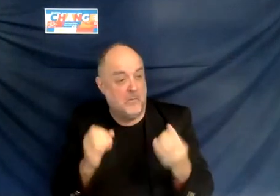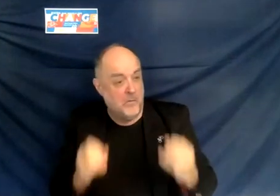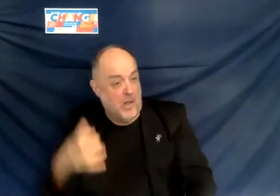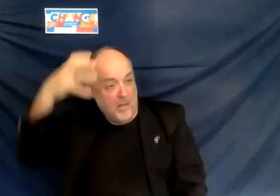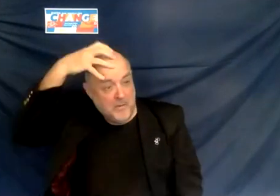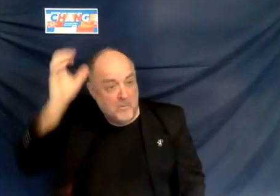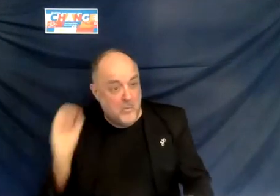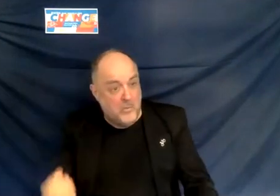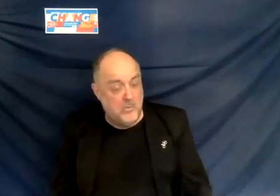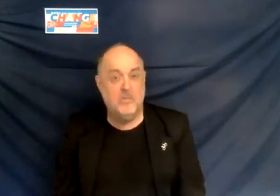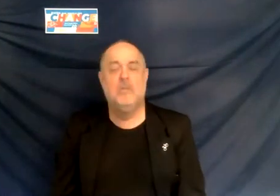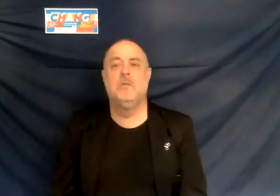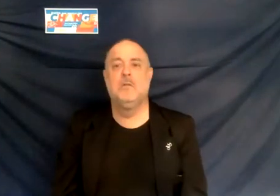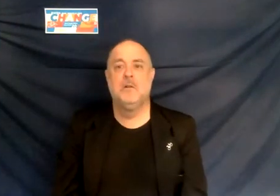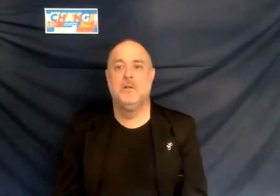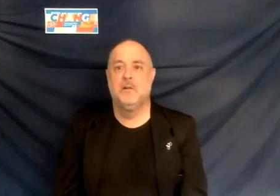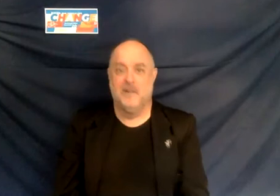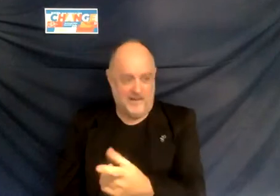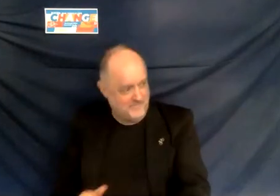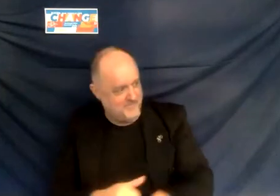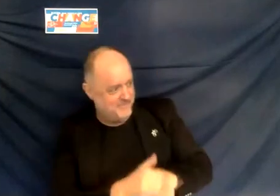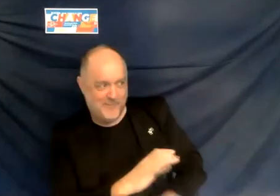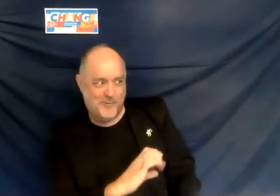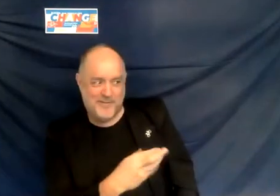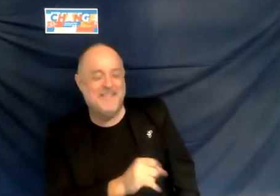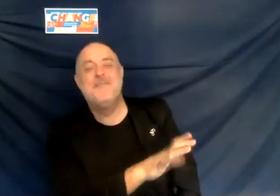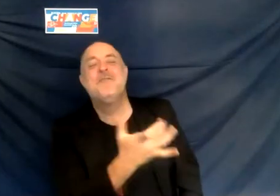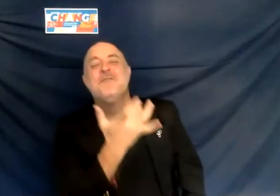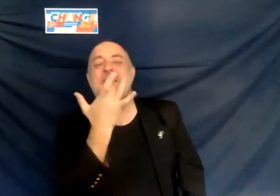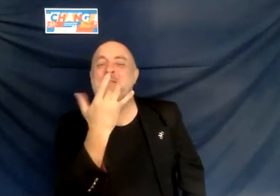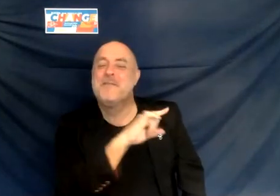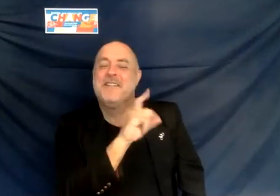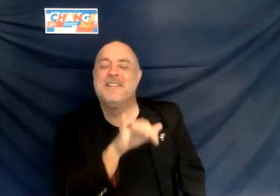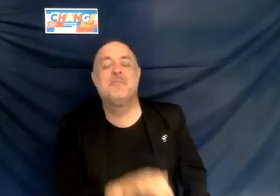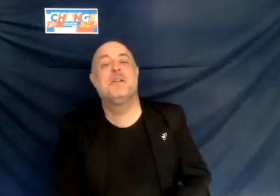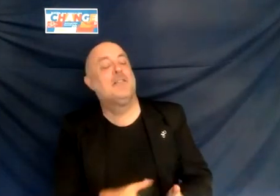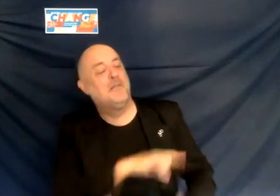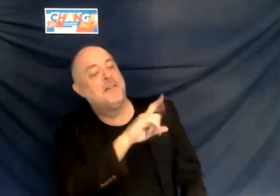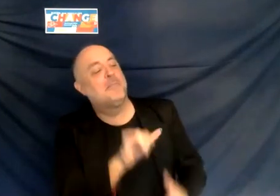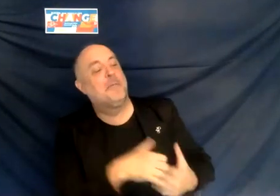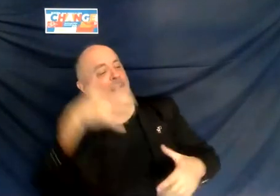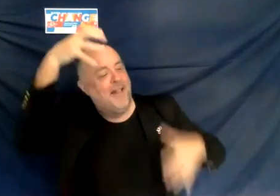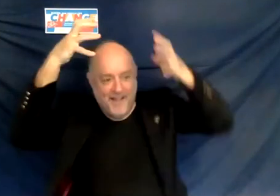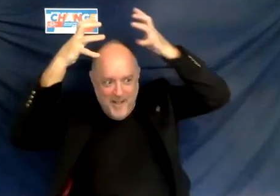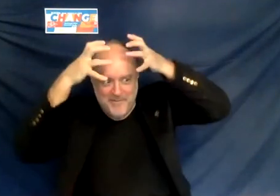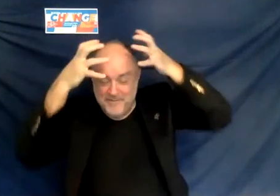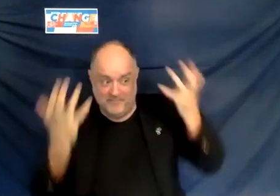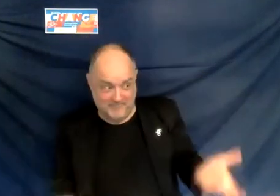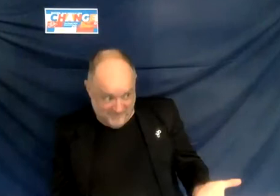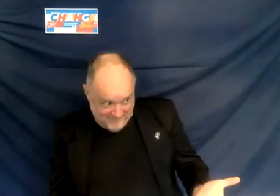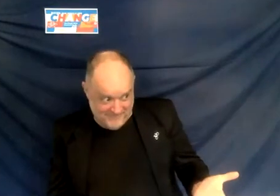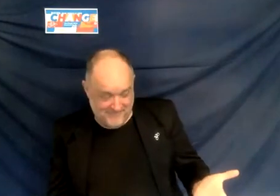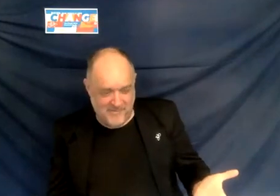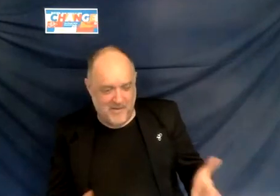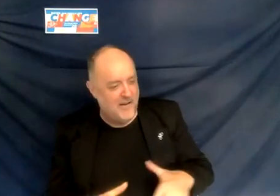wearing helmets? I'm going to pass this on to Chris because it's his favorite question. It's a question about helmets. And questions